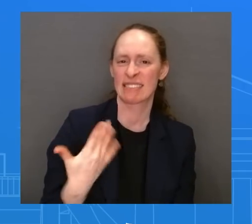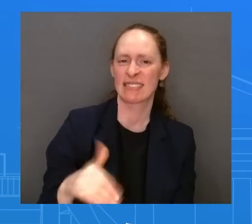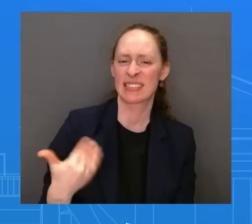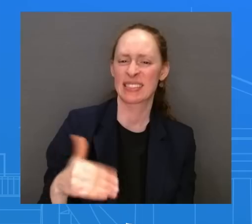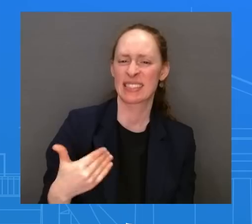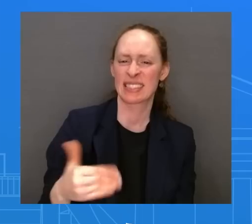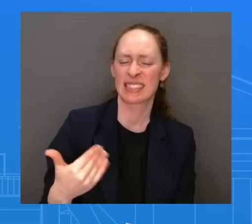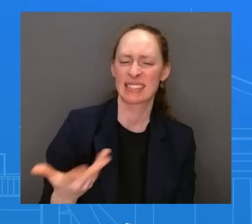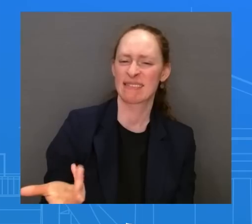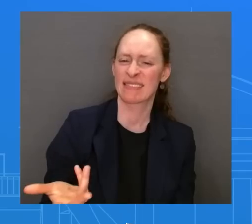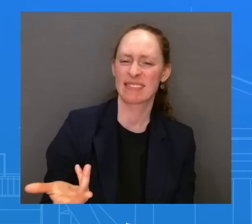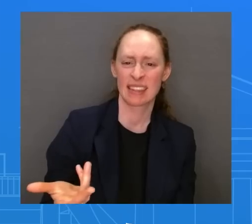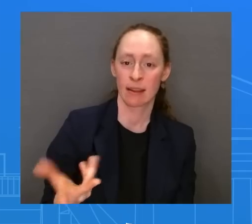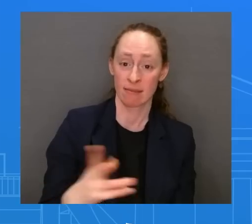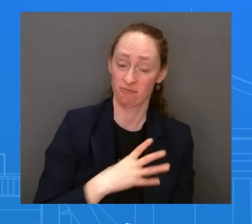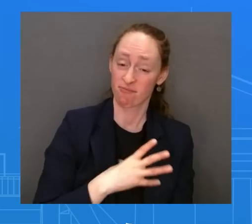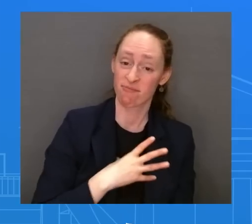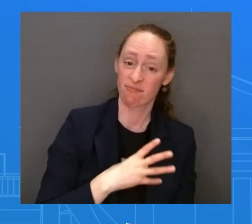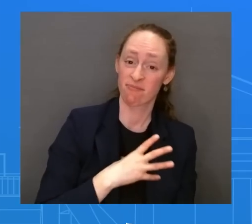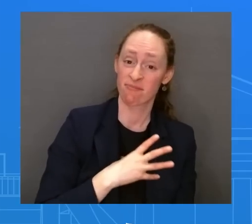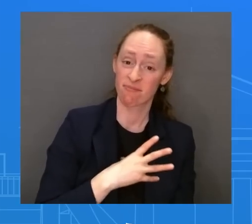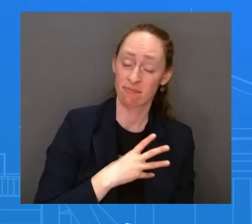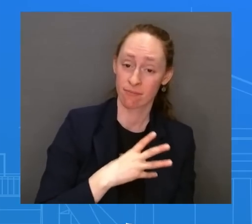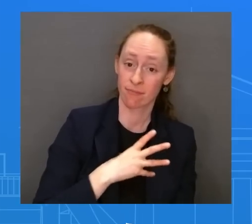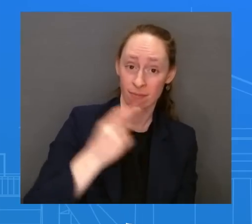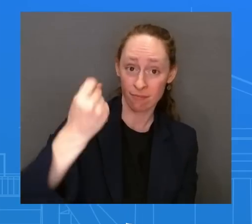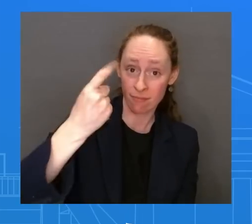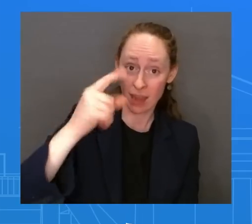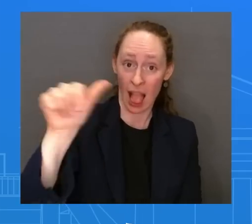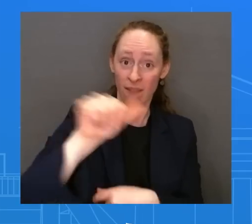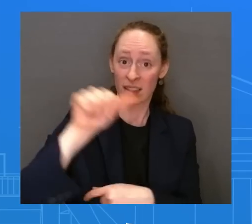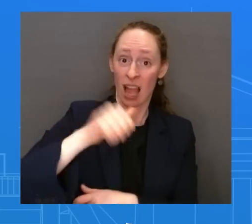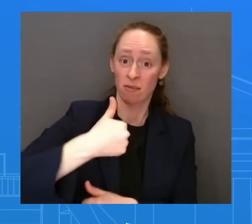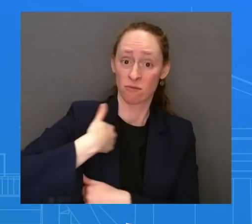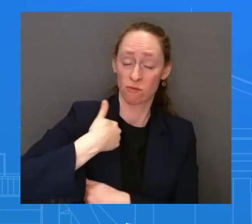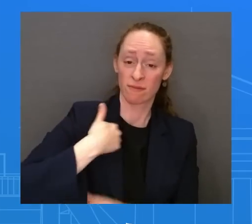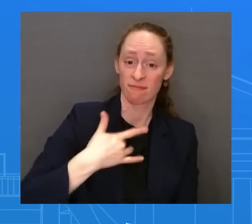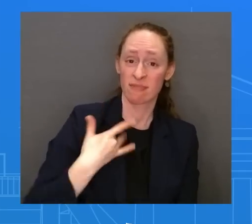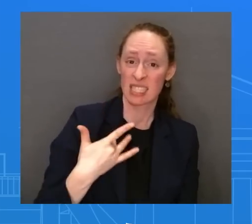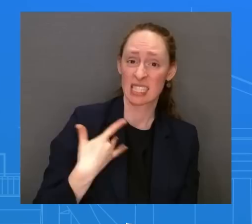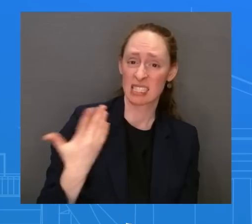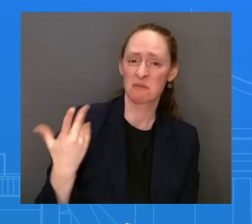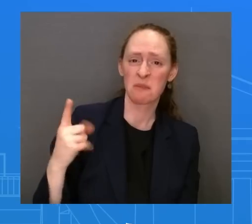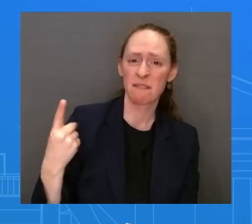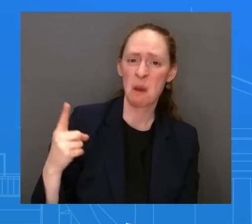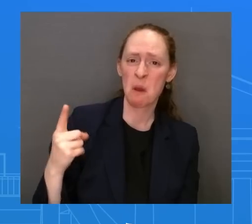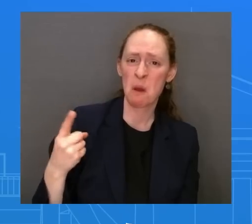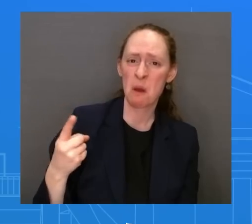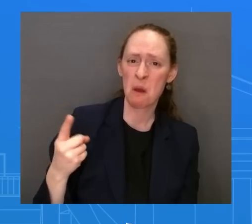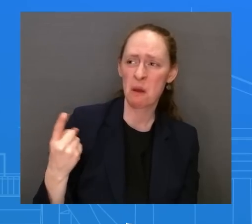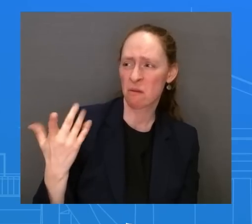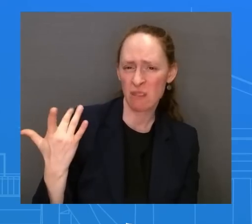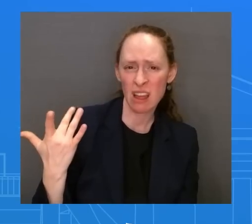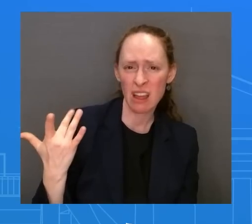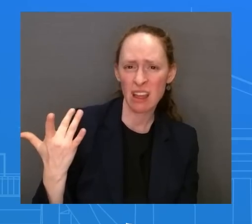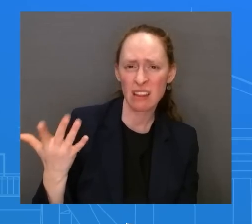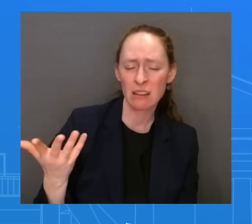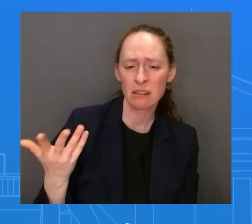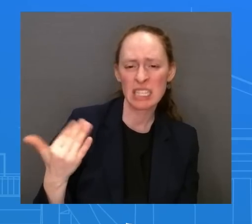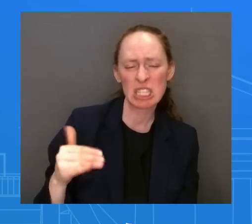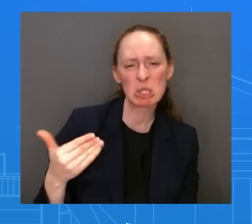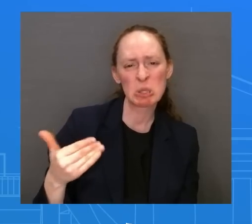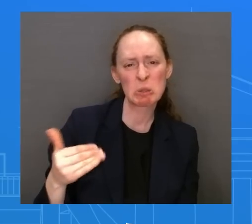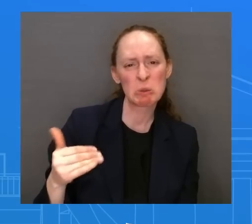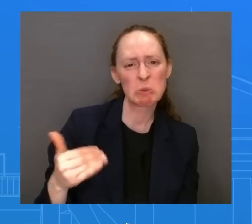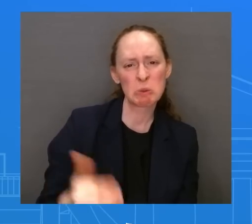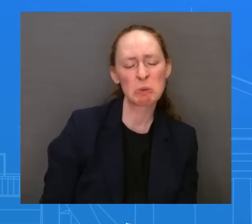Afghan National Security and Defense Forces it it had it had a very corrosive effect on their willingness to continue to fight